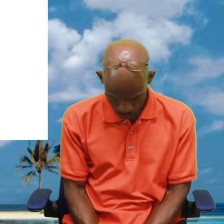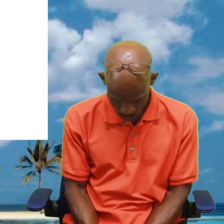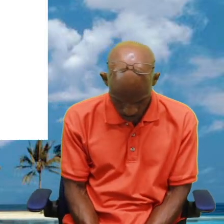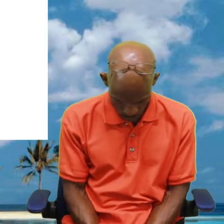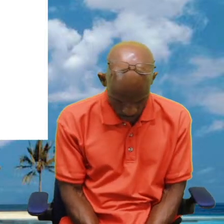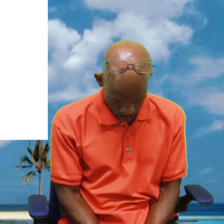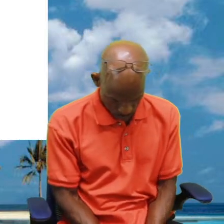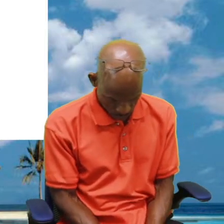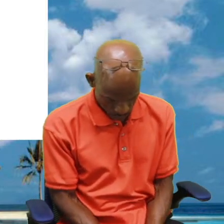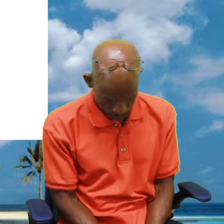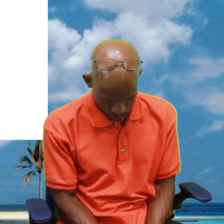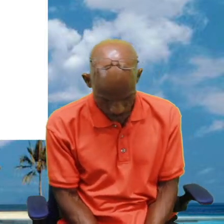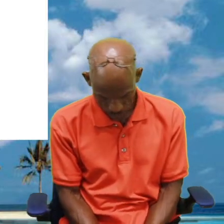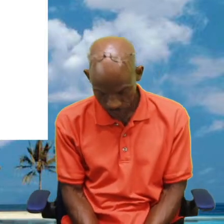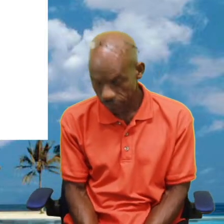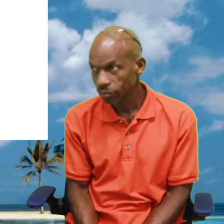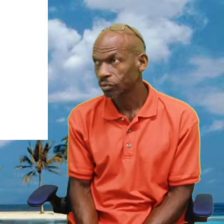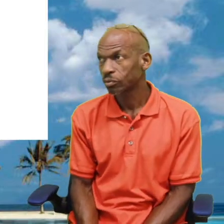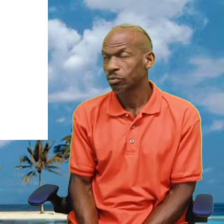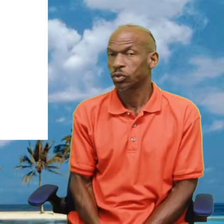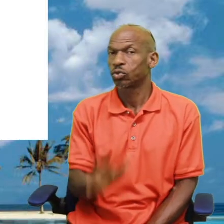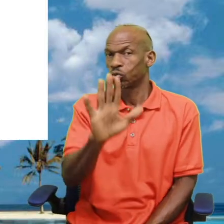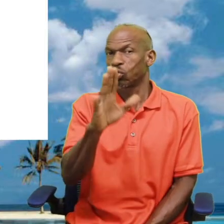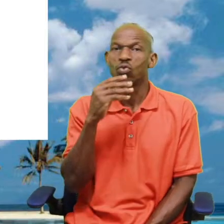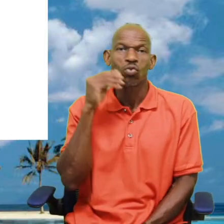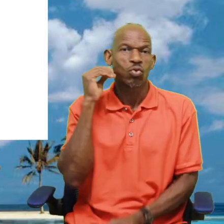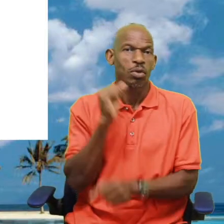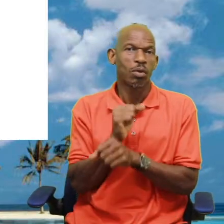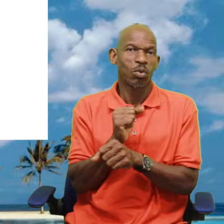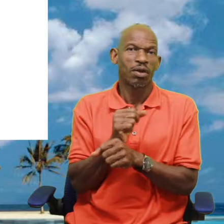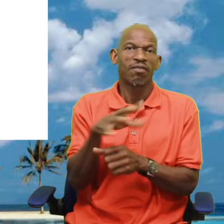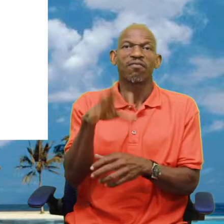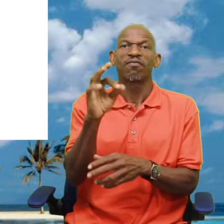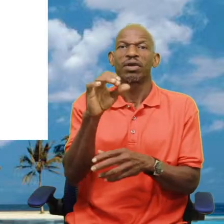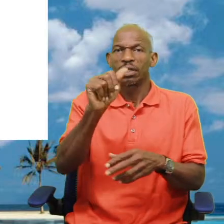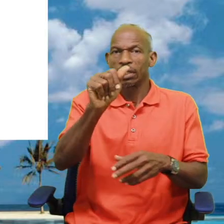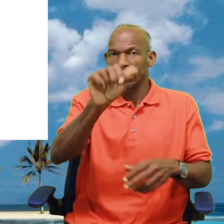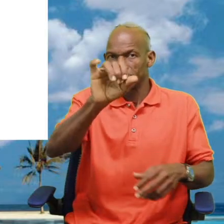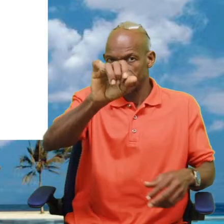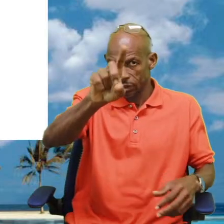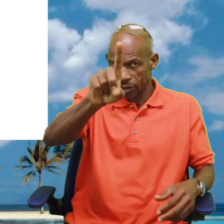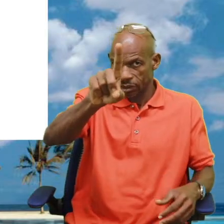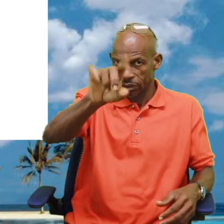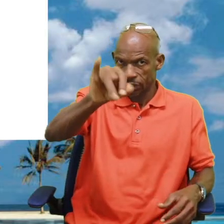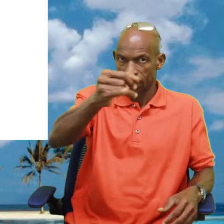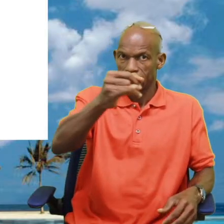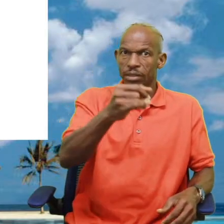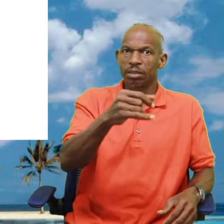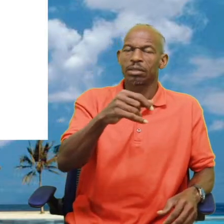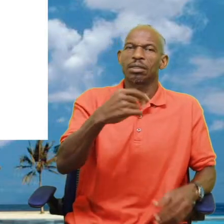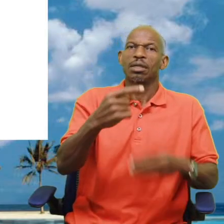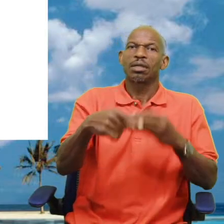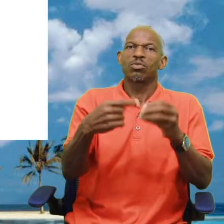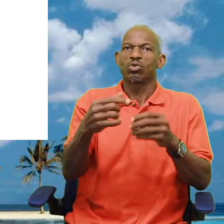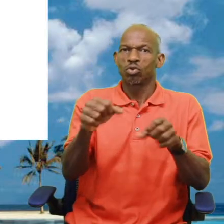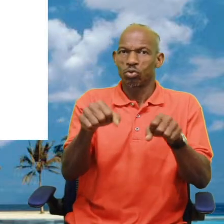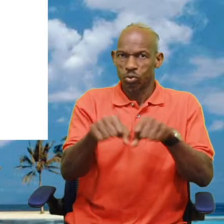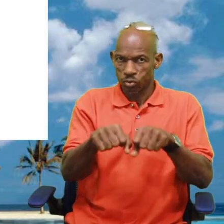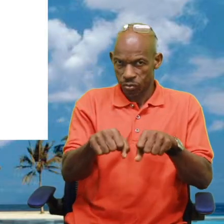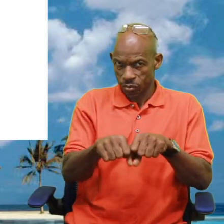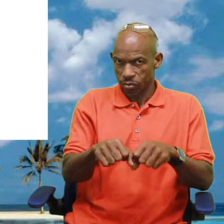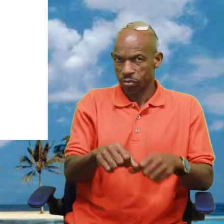This is homework. So you are finding the adjectives for shoe. So you are getting 2 for me for that pair of shoe.